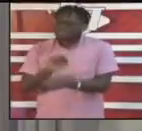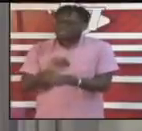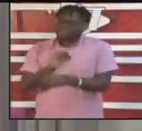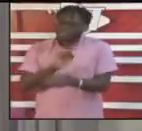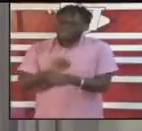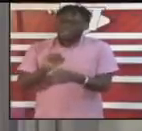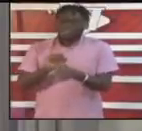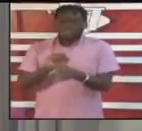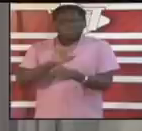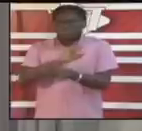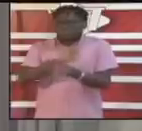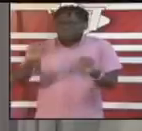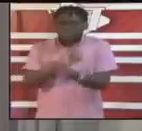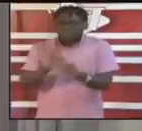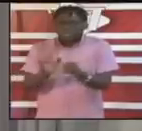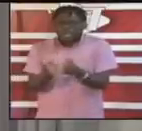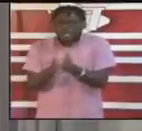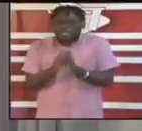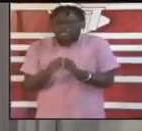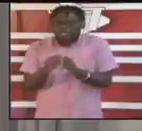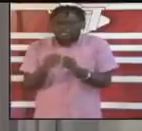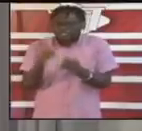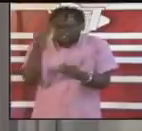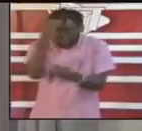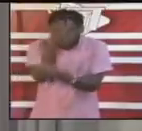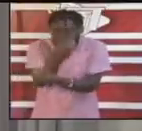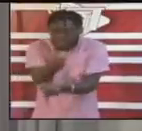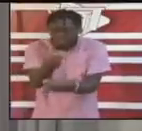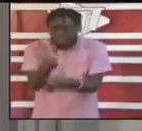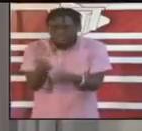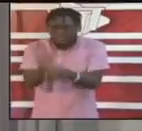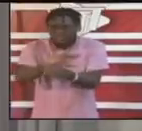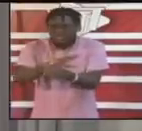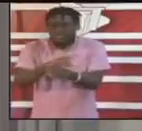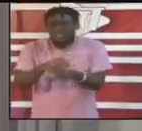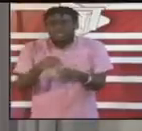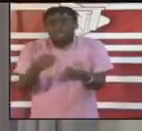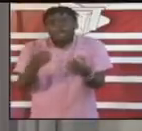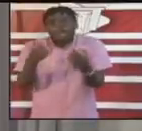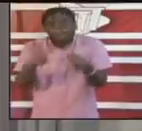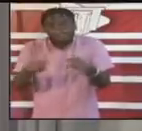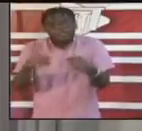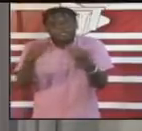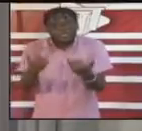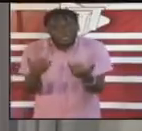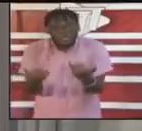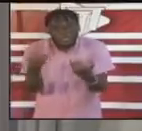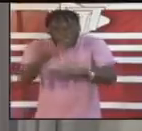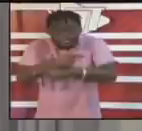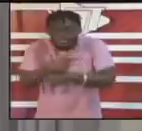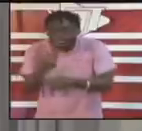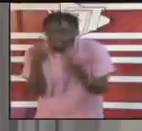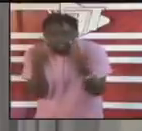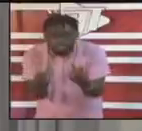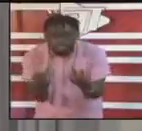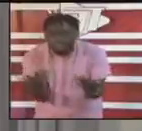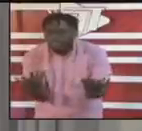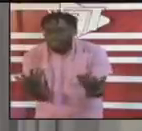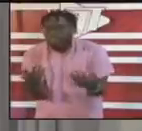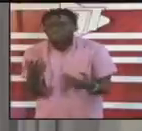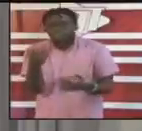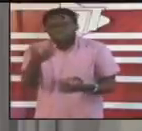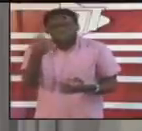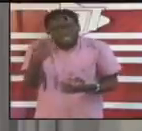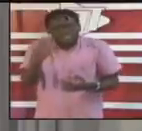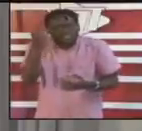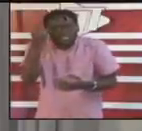this. But we have found ourselves in this situation, and whilst we understand and